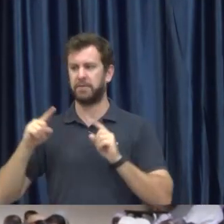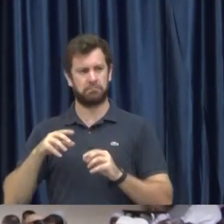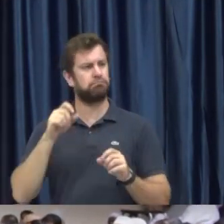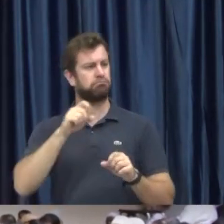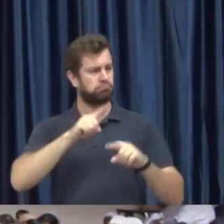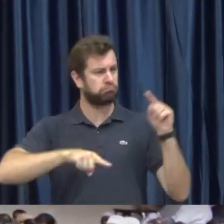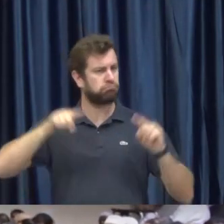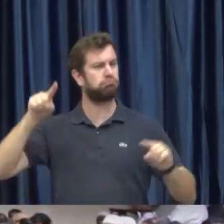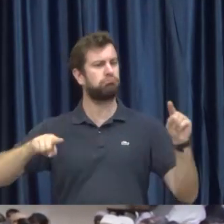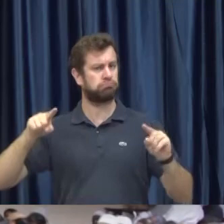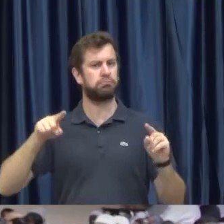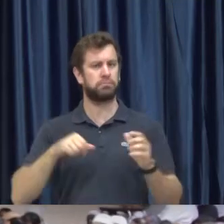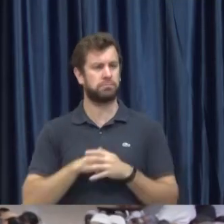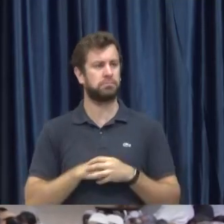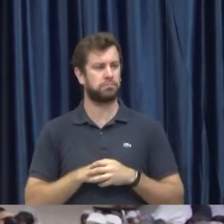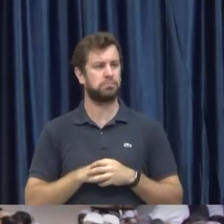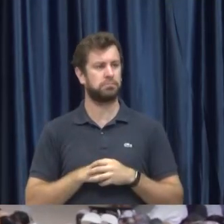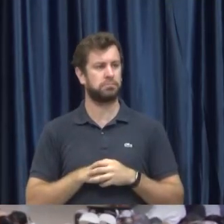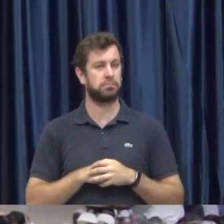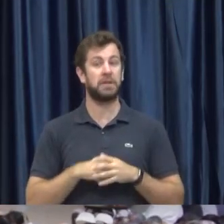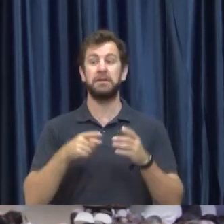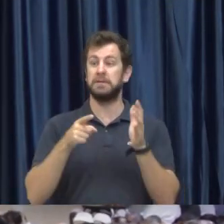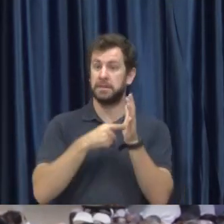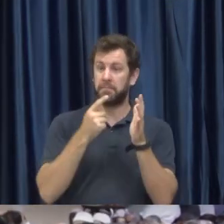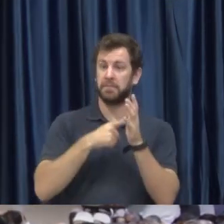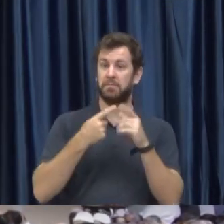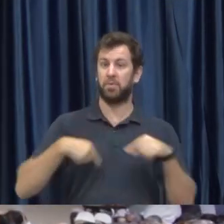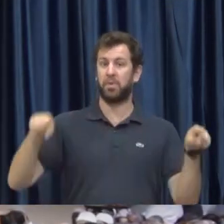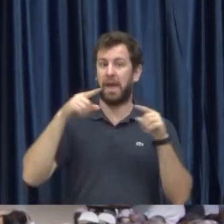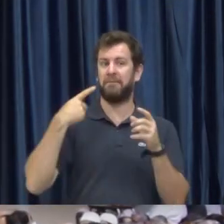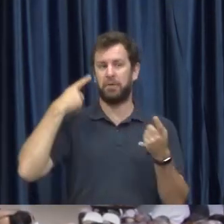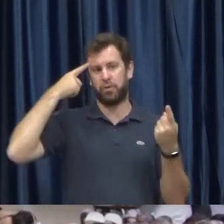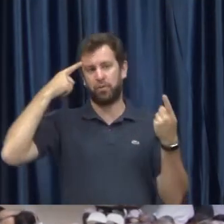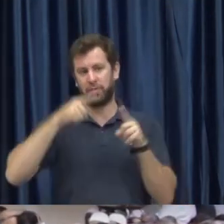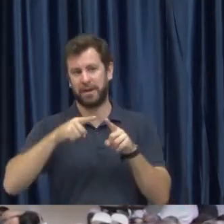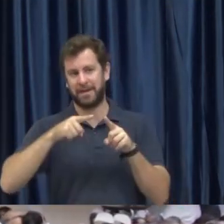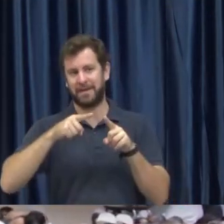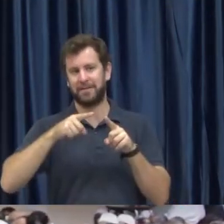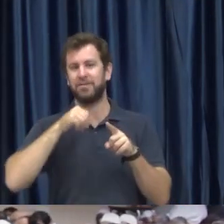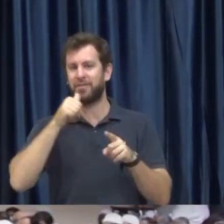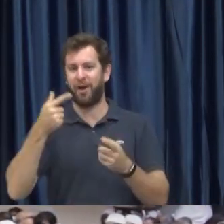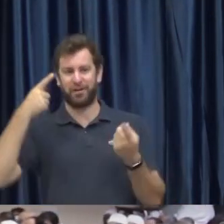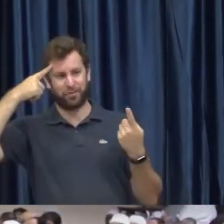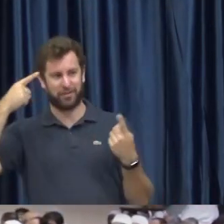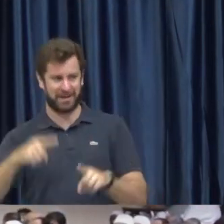differences. Sometimes we have to agree to disagree.